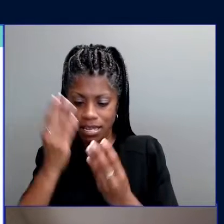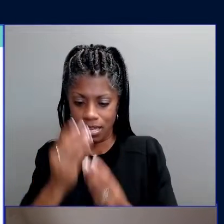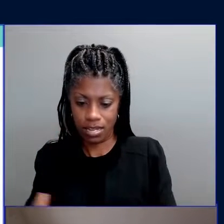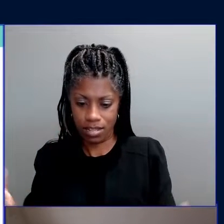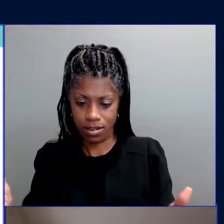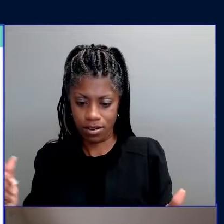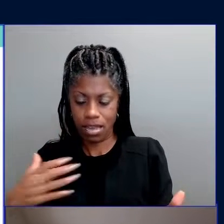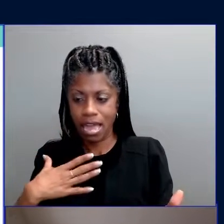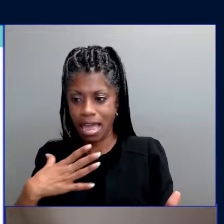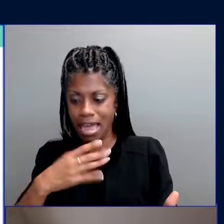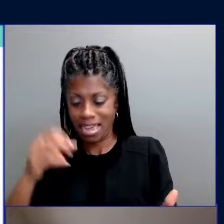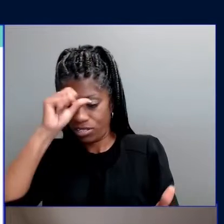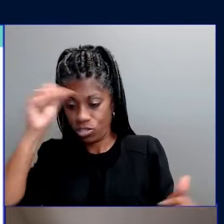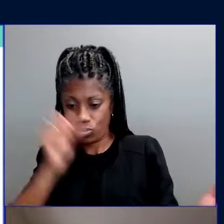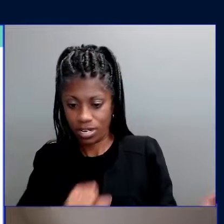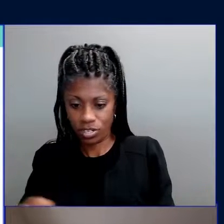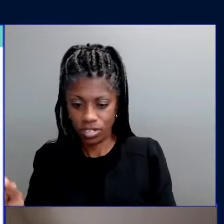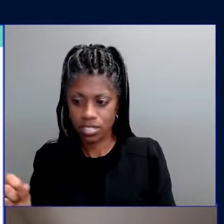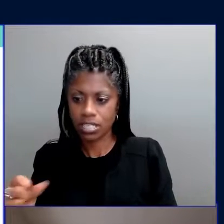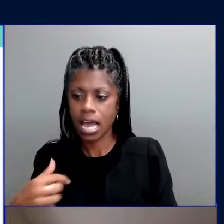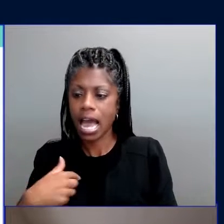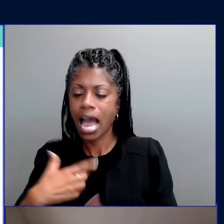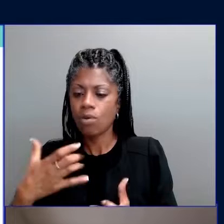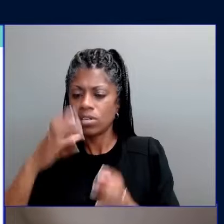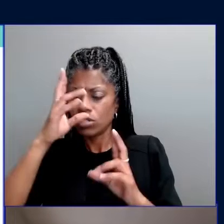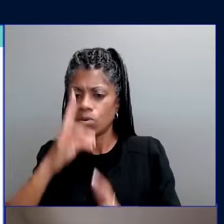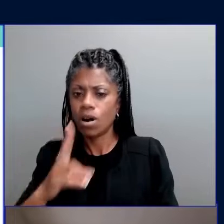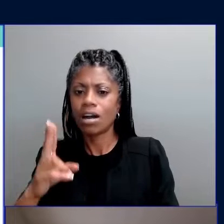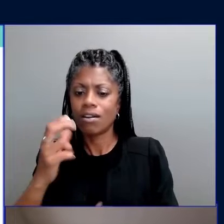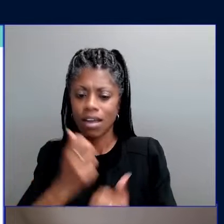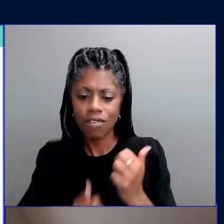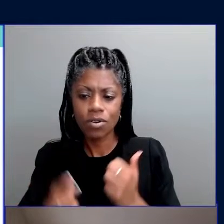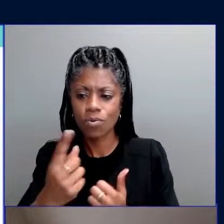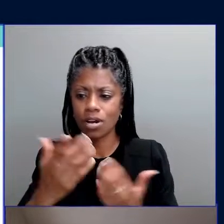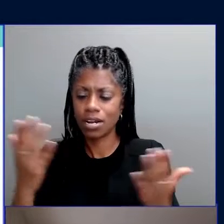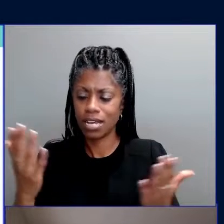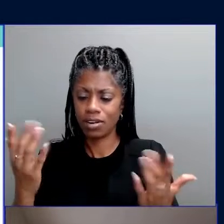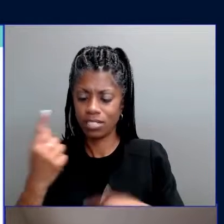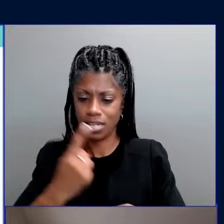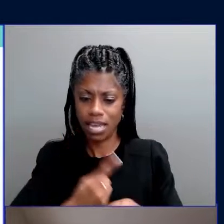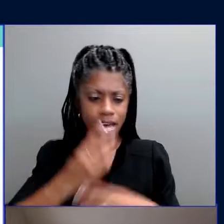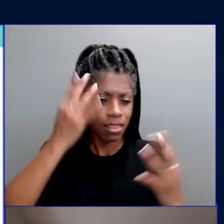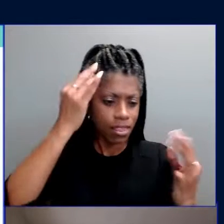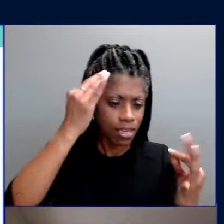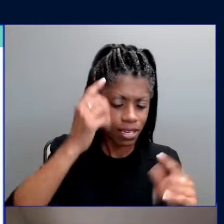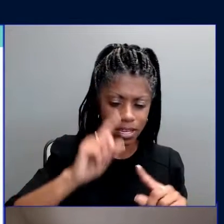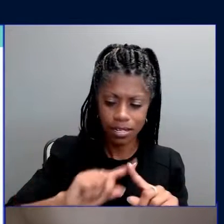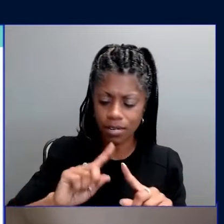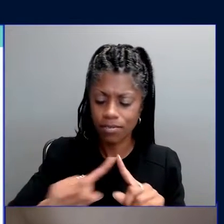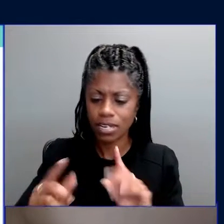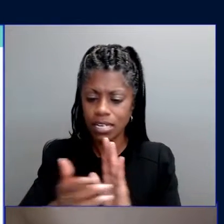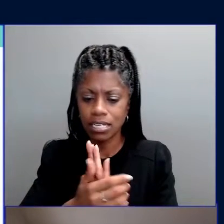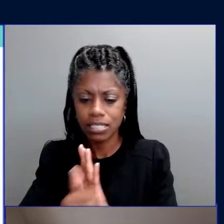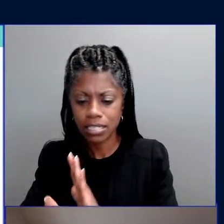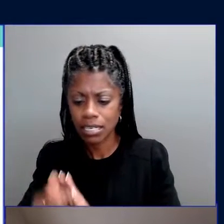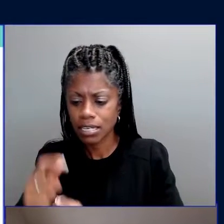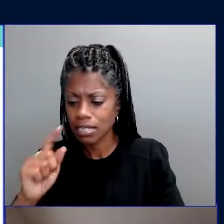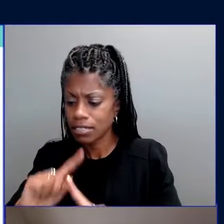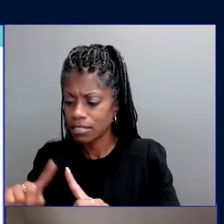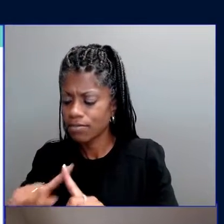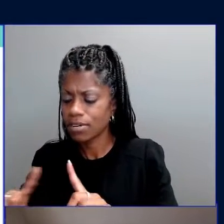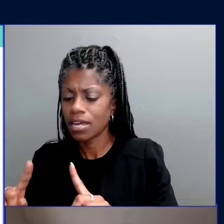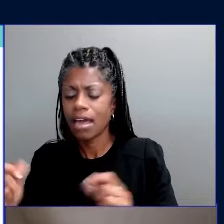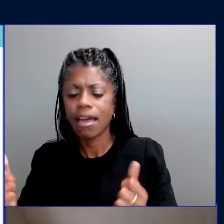thank everyone and honor all the different types of thinking and leadership and skills necessary to make this